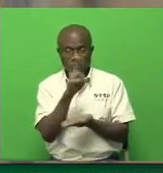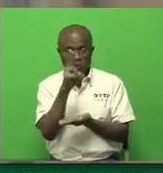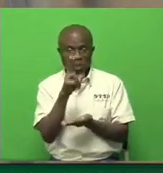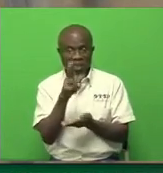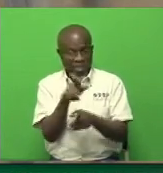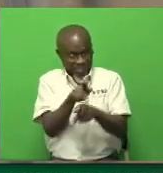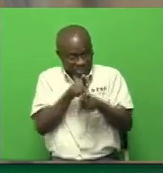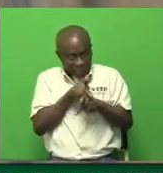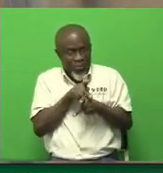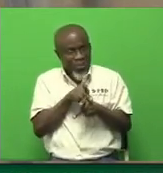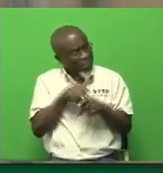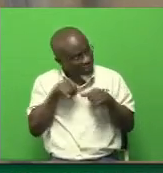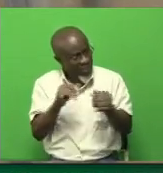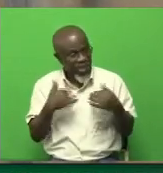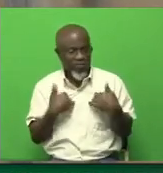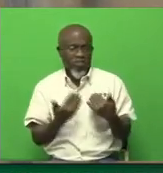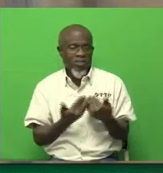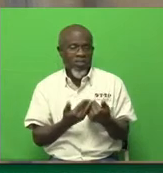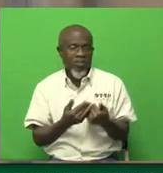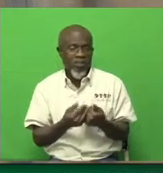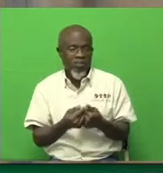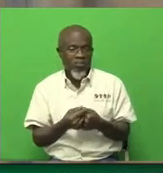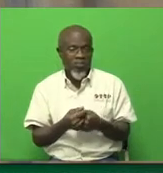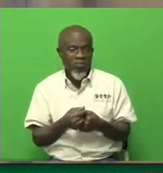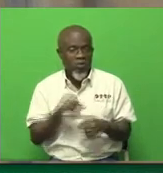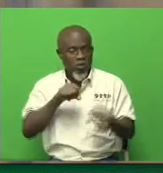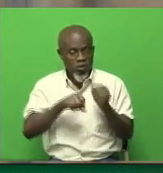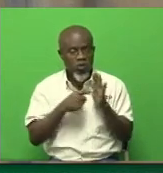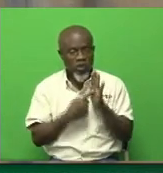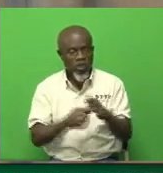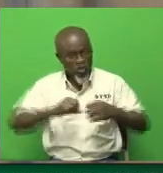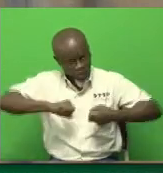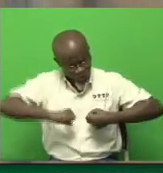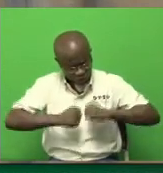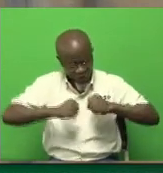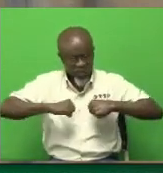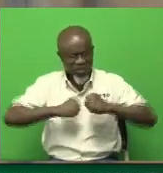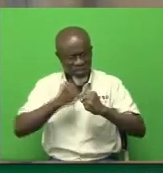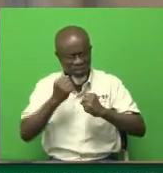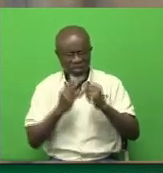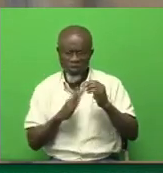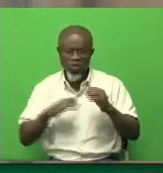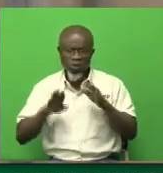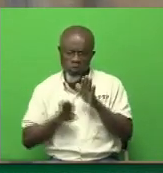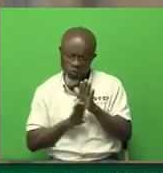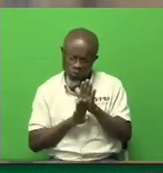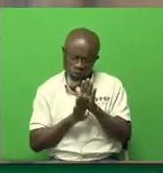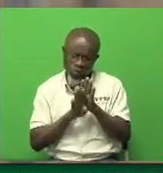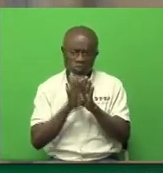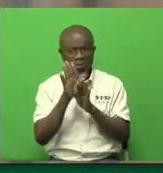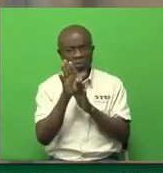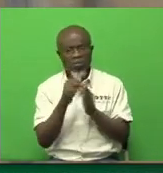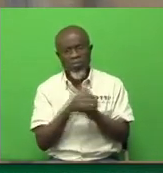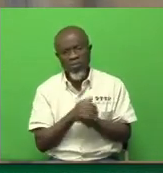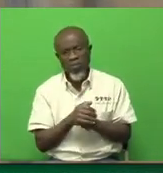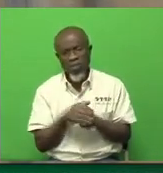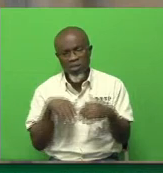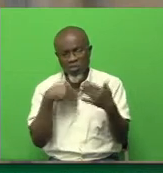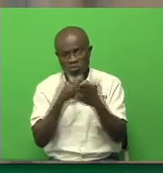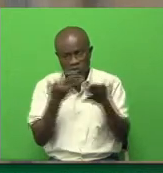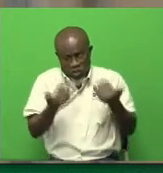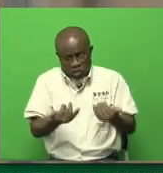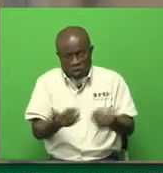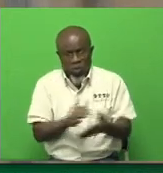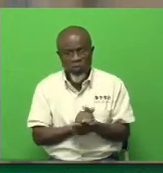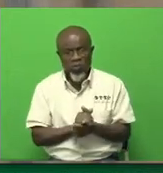you had to overcome to get where you are all the others you have to borrow from the library work